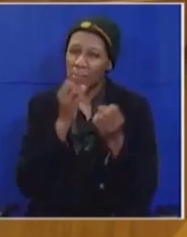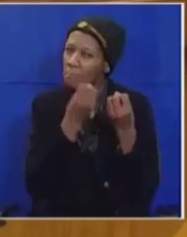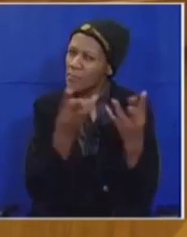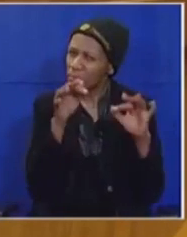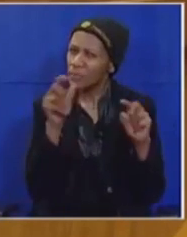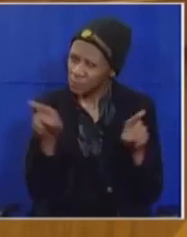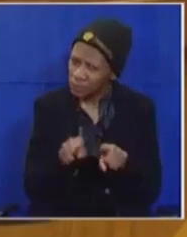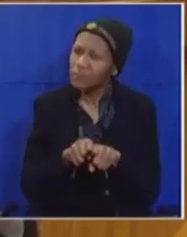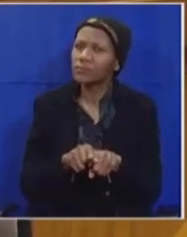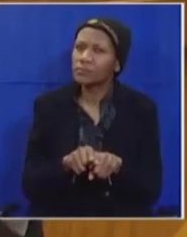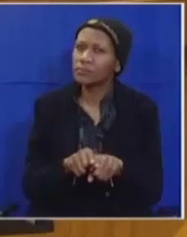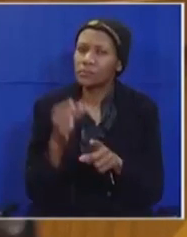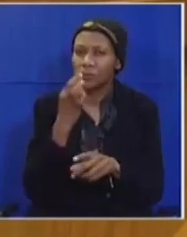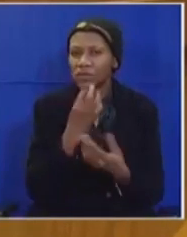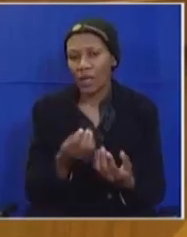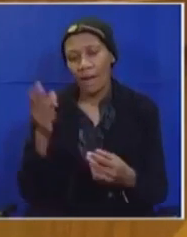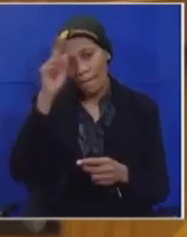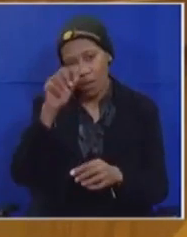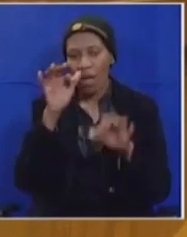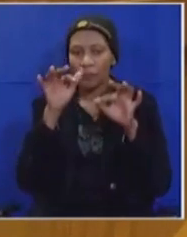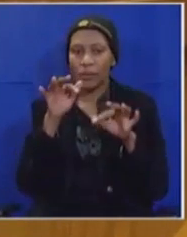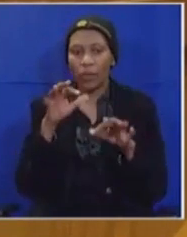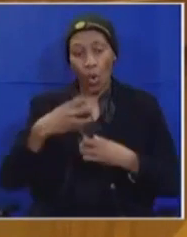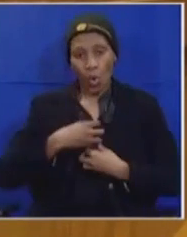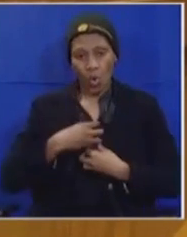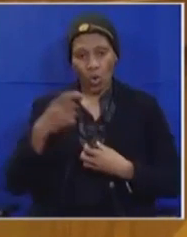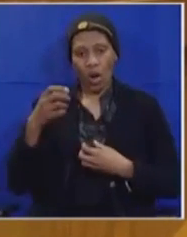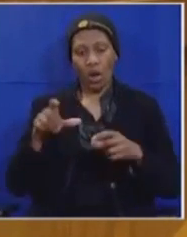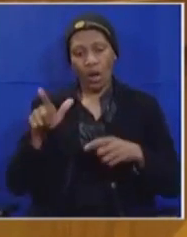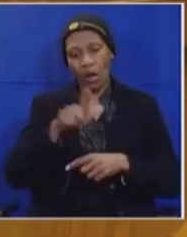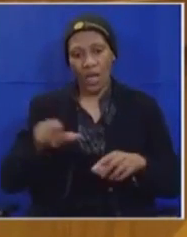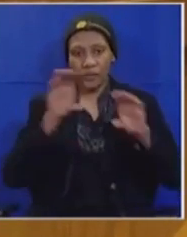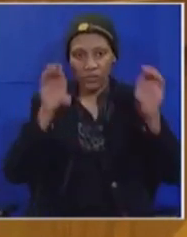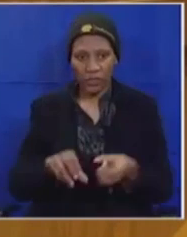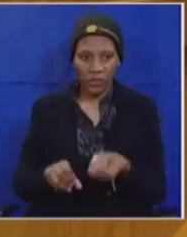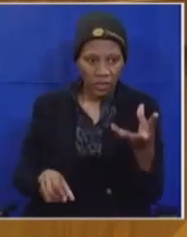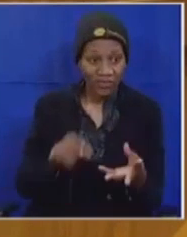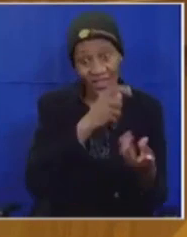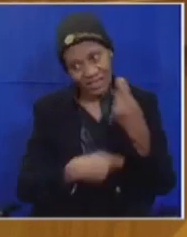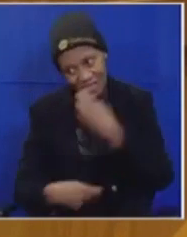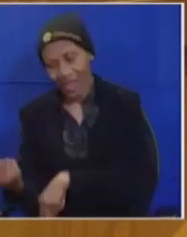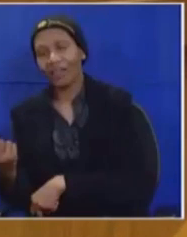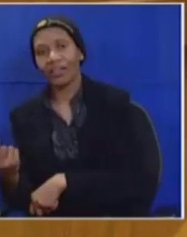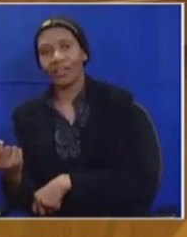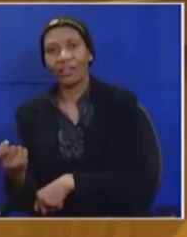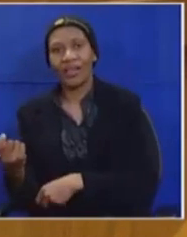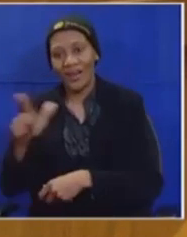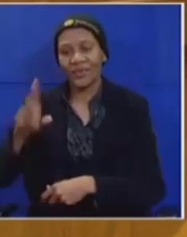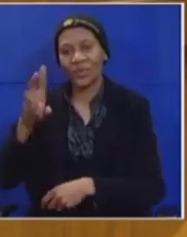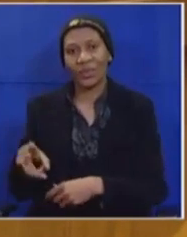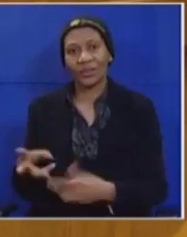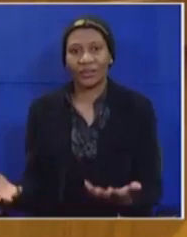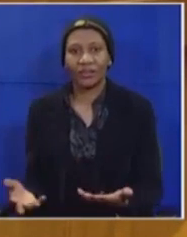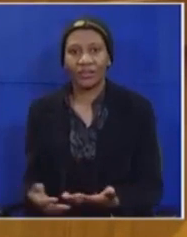you give black people title deeds, they will soon sell the land or the houses, and they will remain poor. That